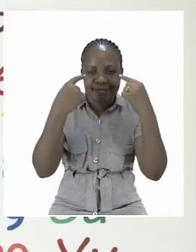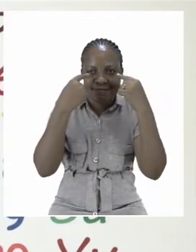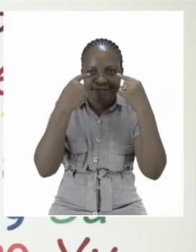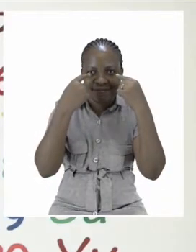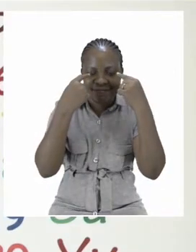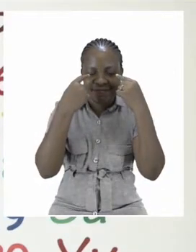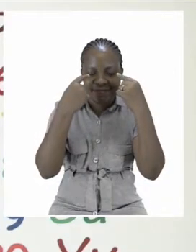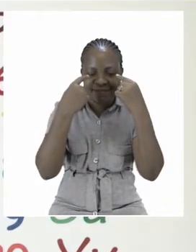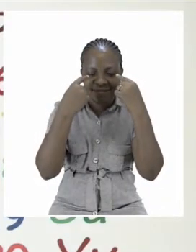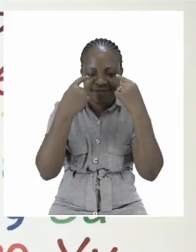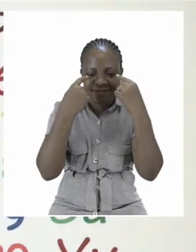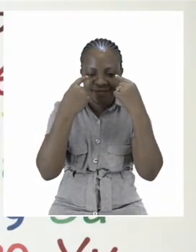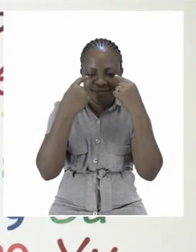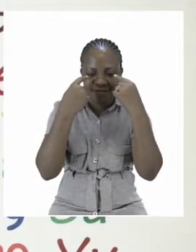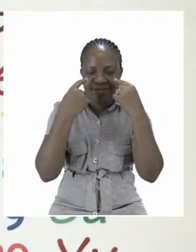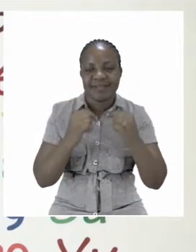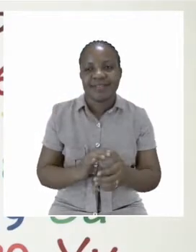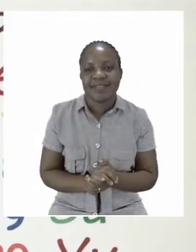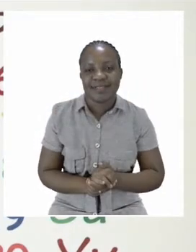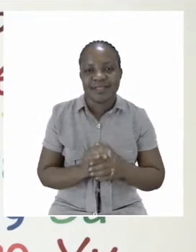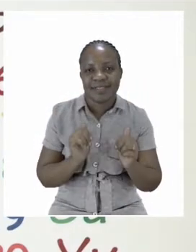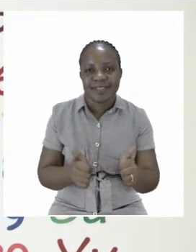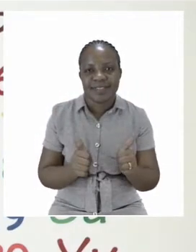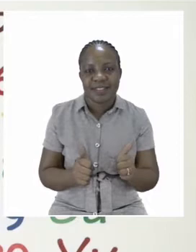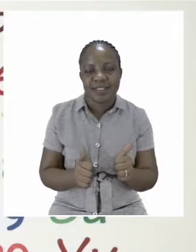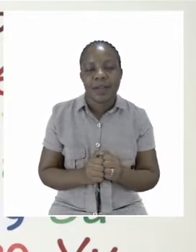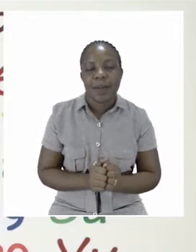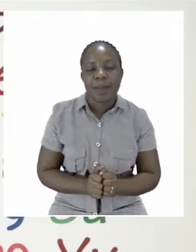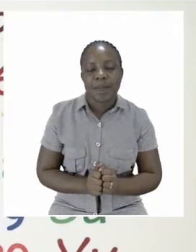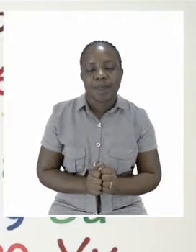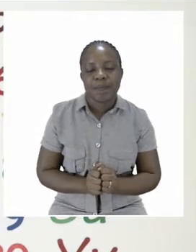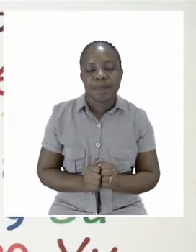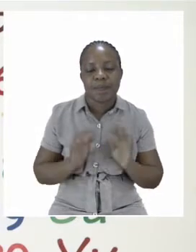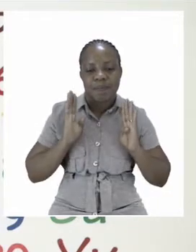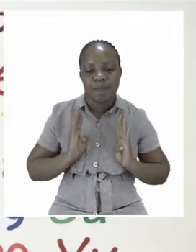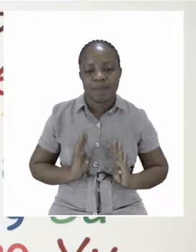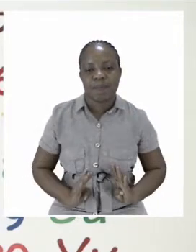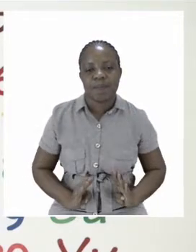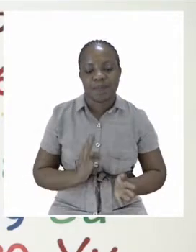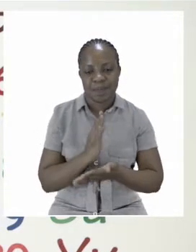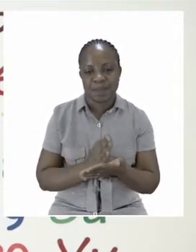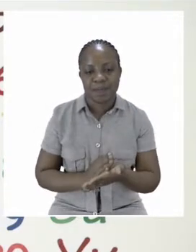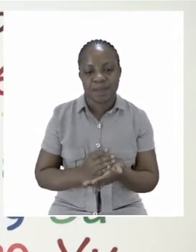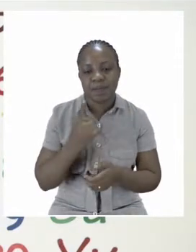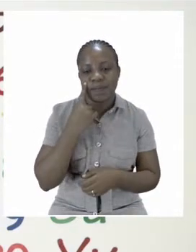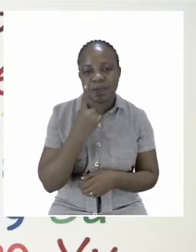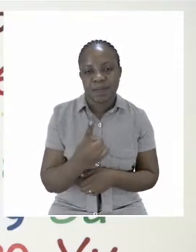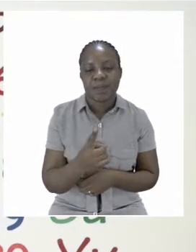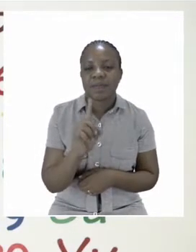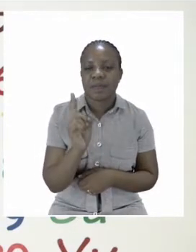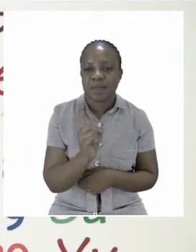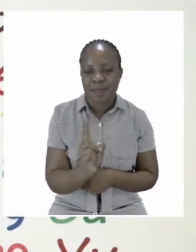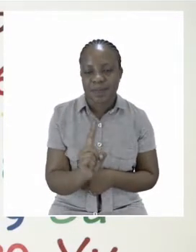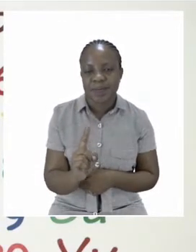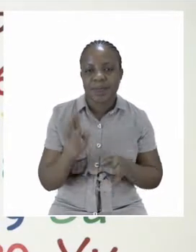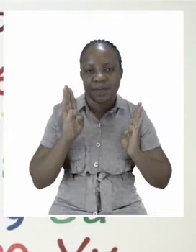Good job. What body part can you see? What body part can you